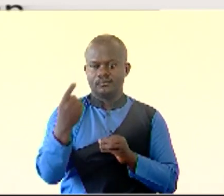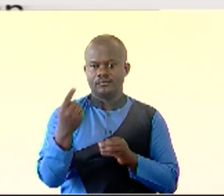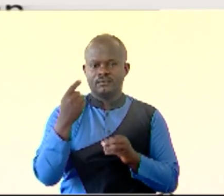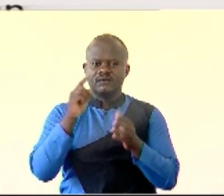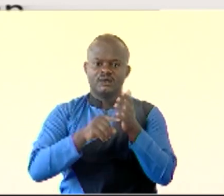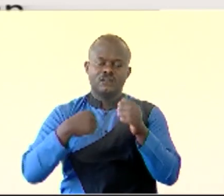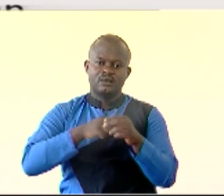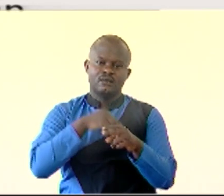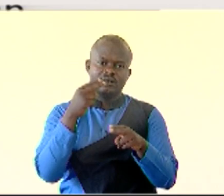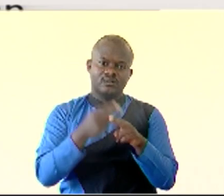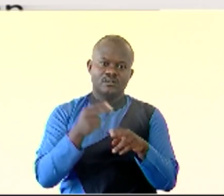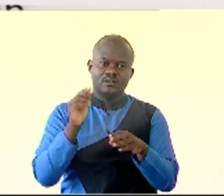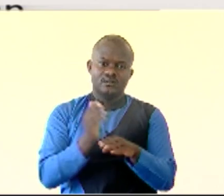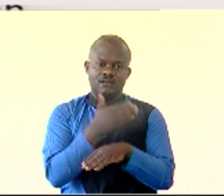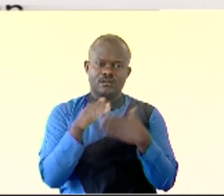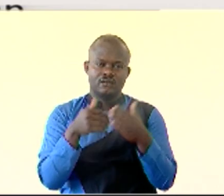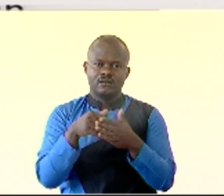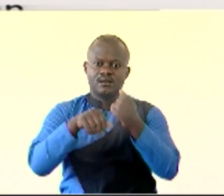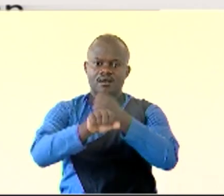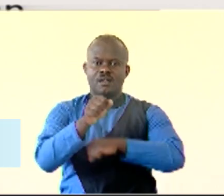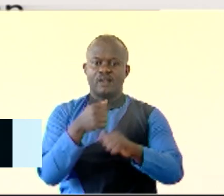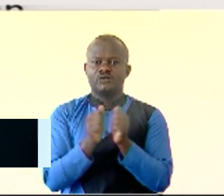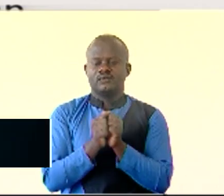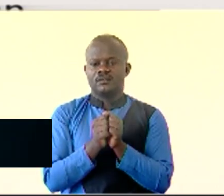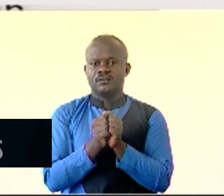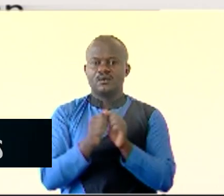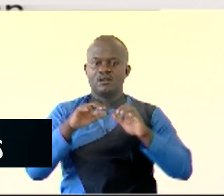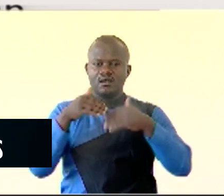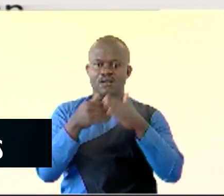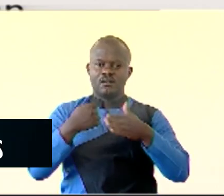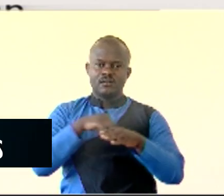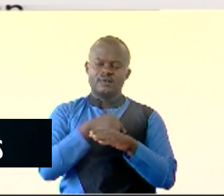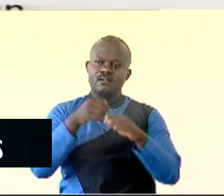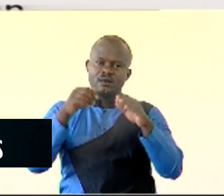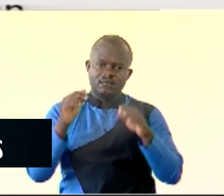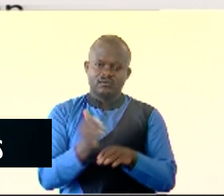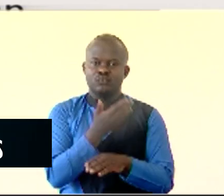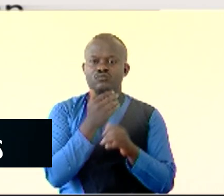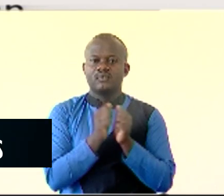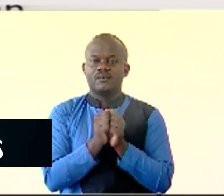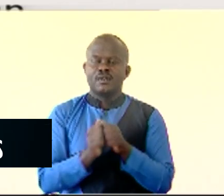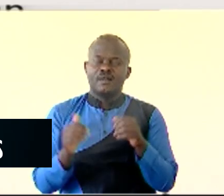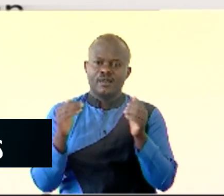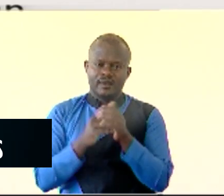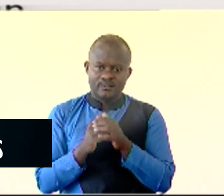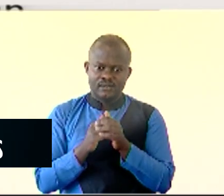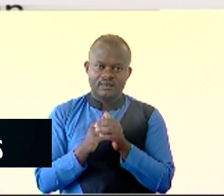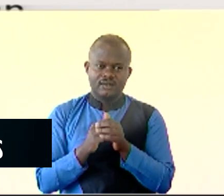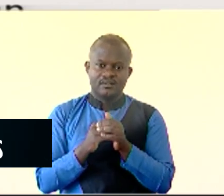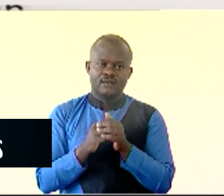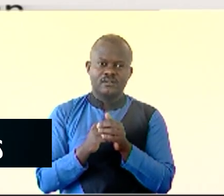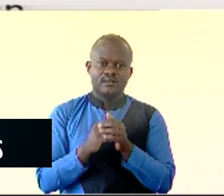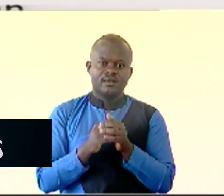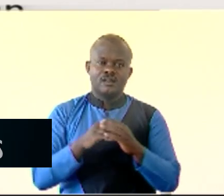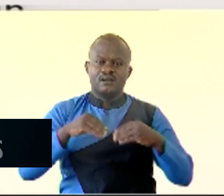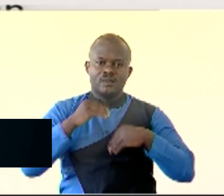call, they move by amoebic action, how amoeba moves. And they send